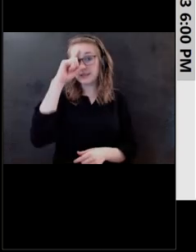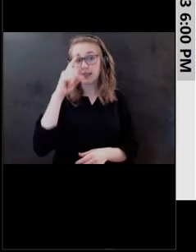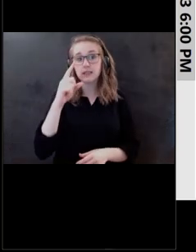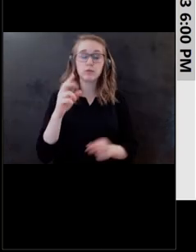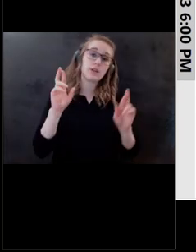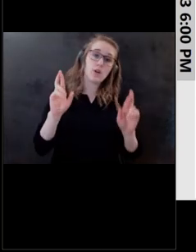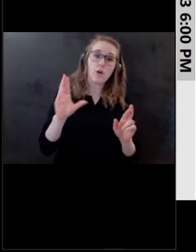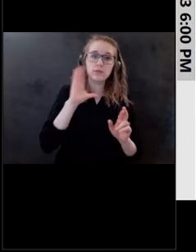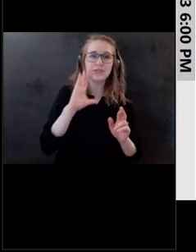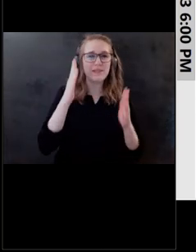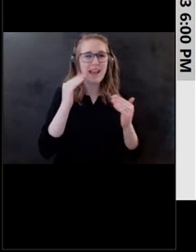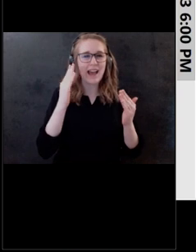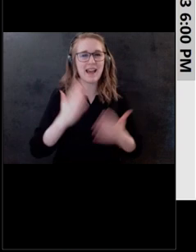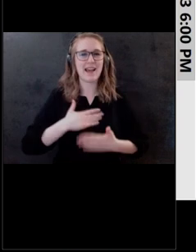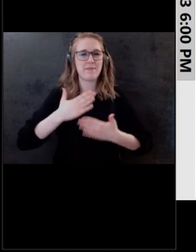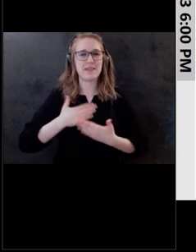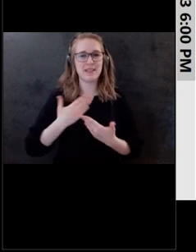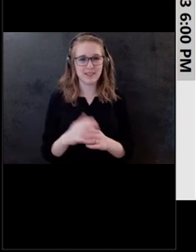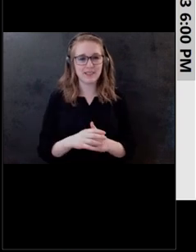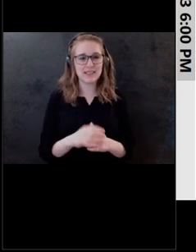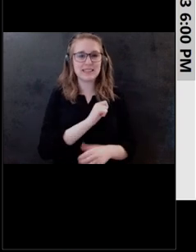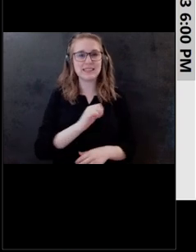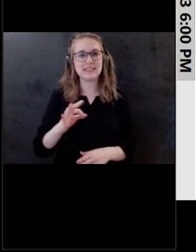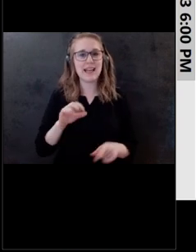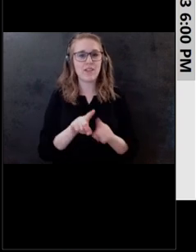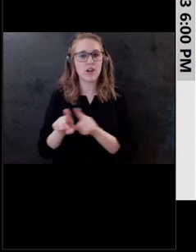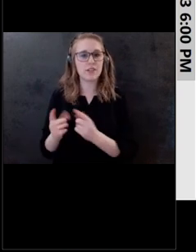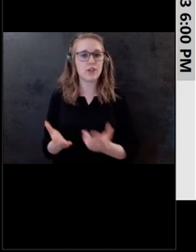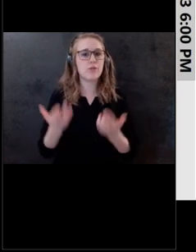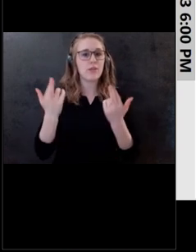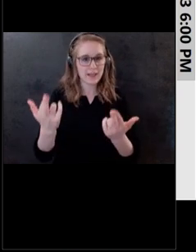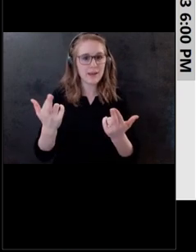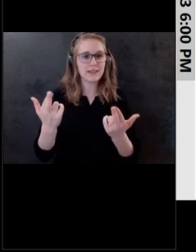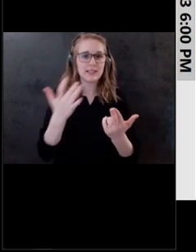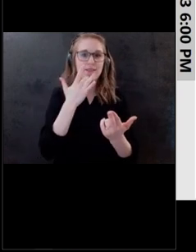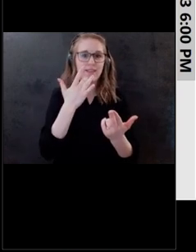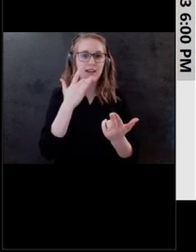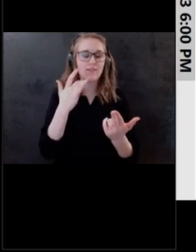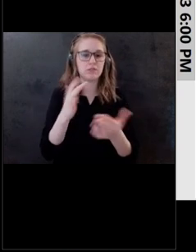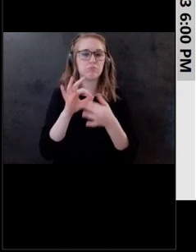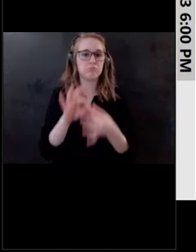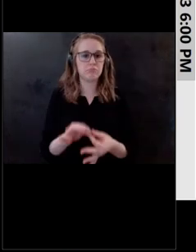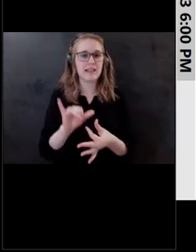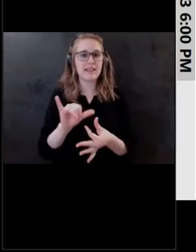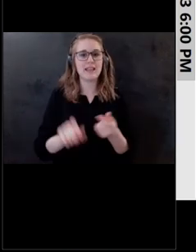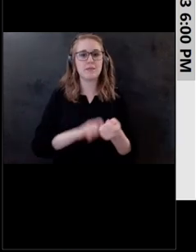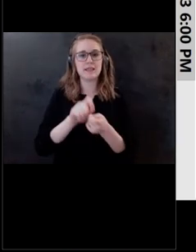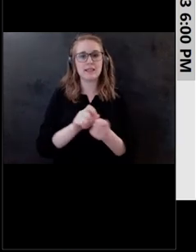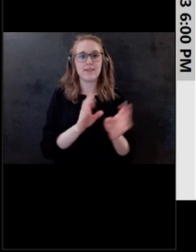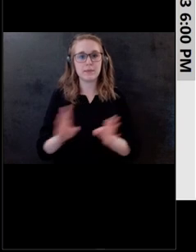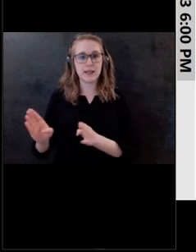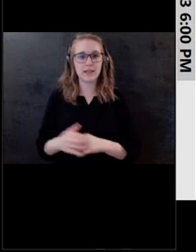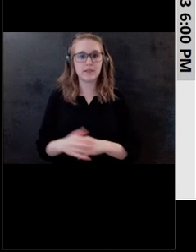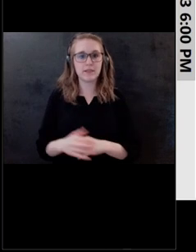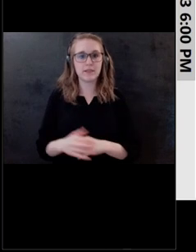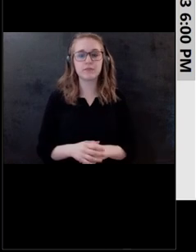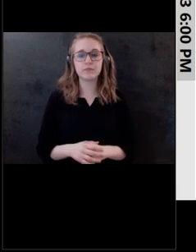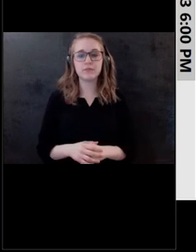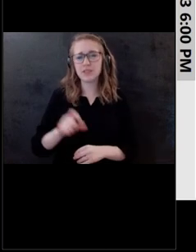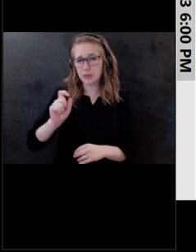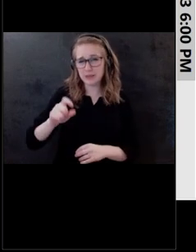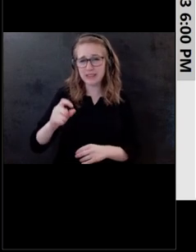we hope you'll be happy with. Its staff also recommended it in favor of that particular plan. We do need to